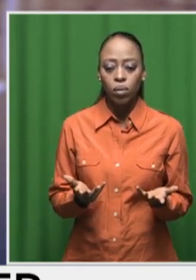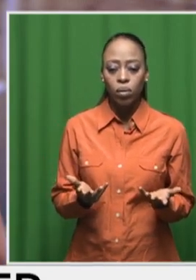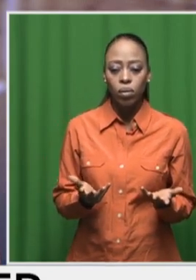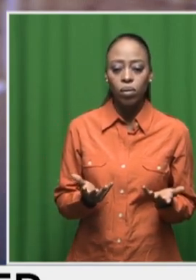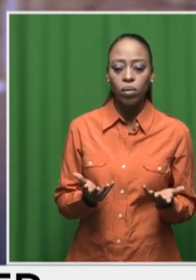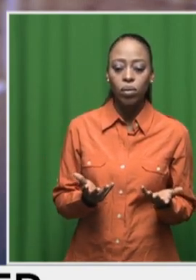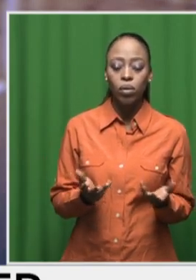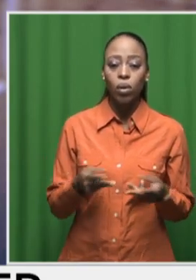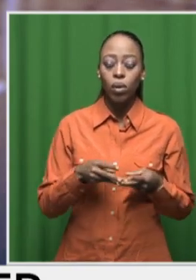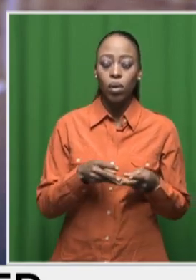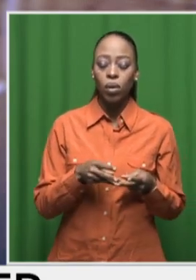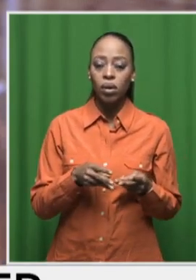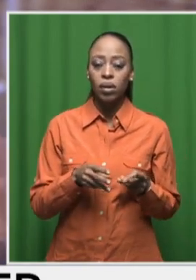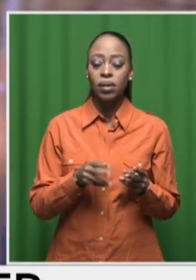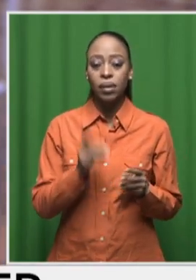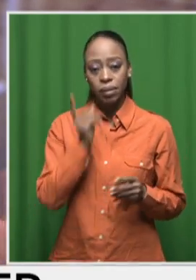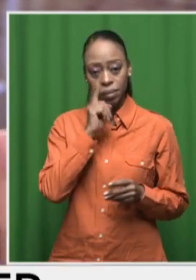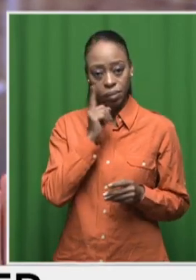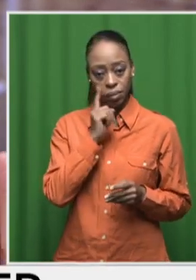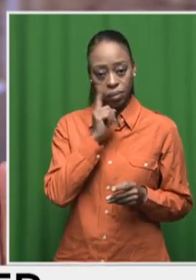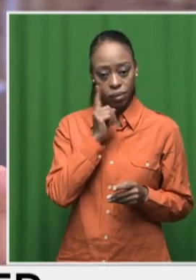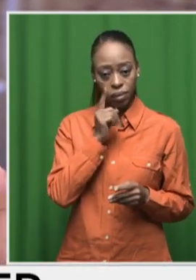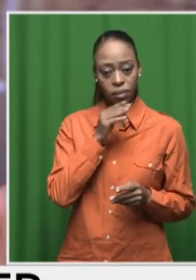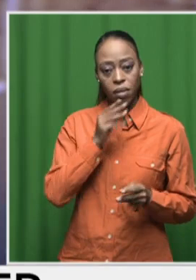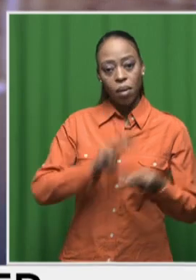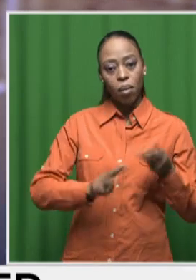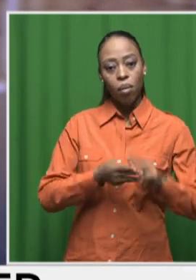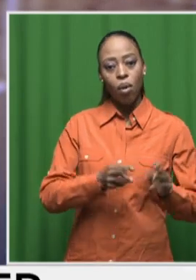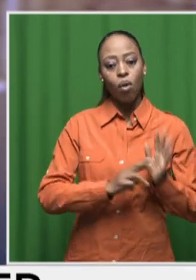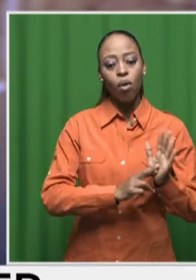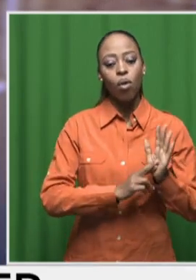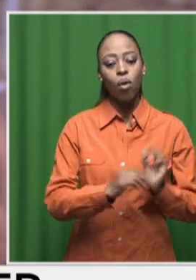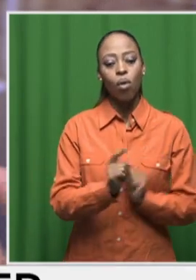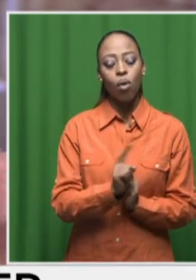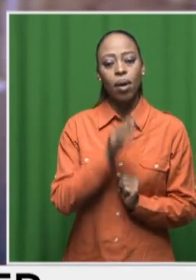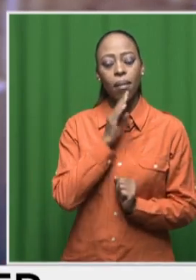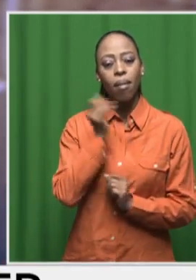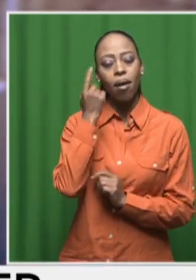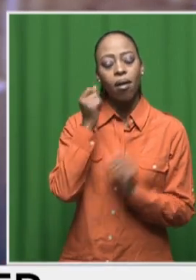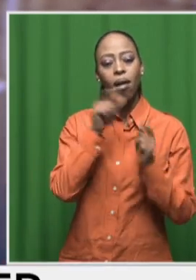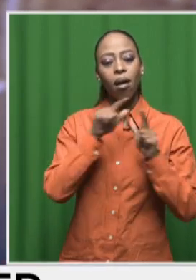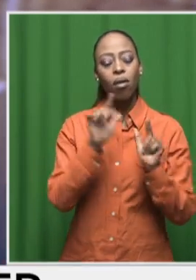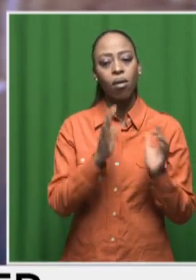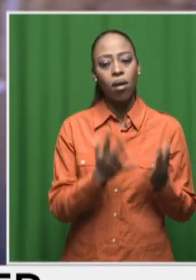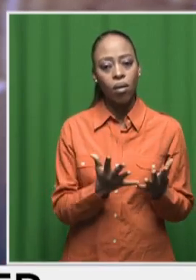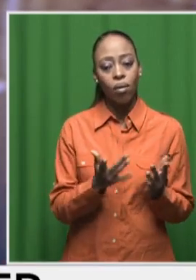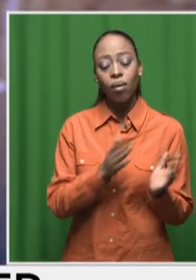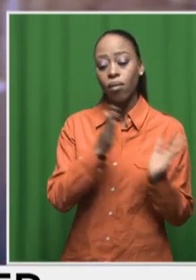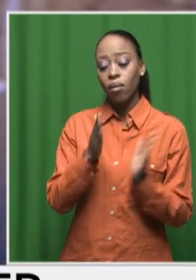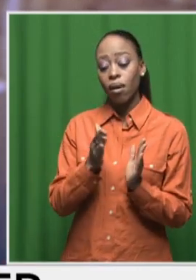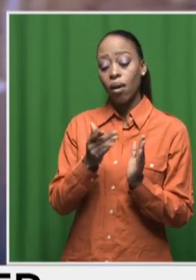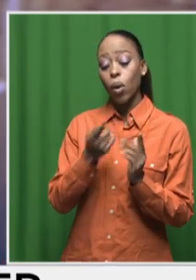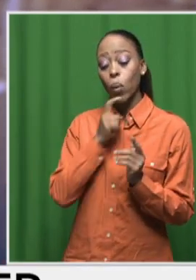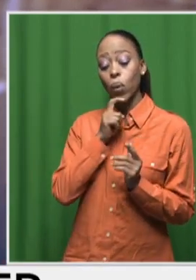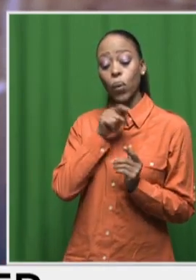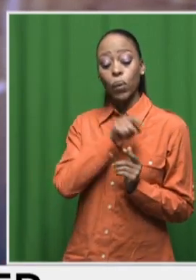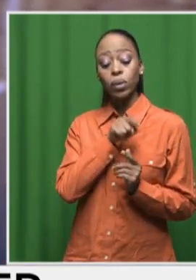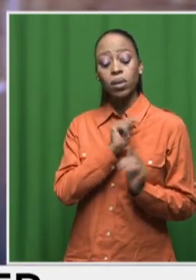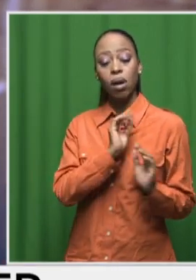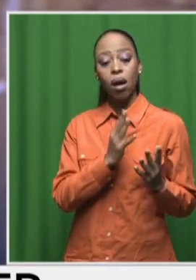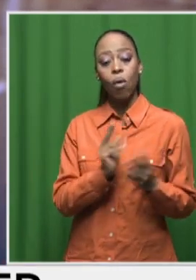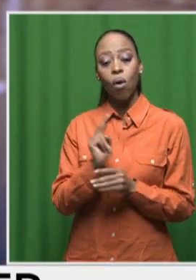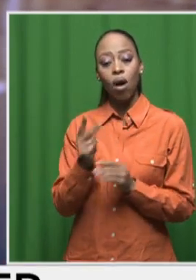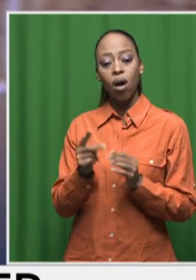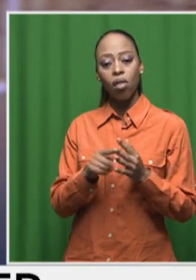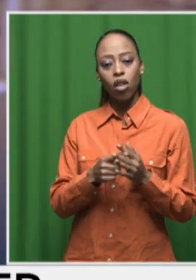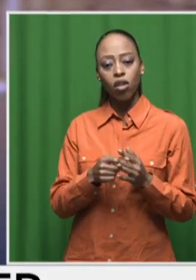what we call a model, which is a mathematical representation of how to understand language. And we use that behind other